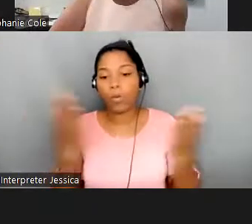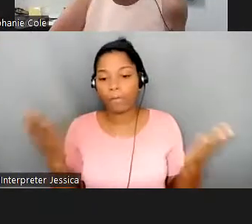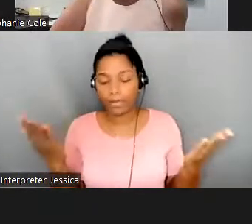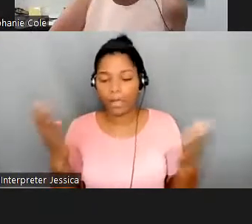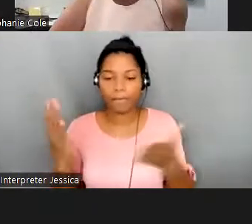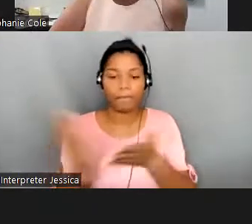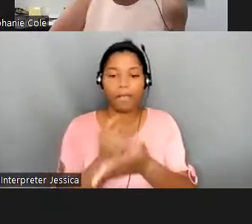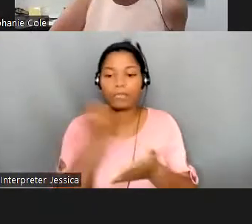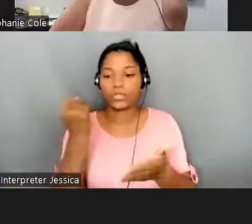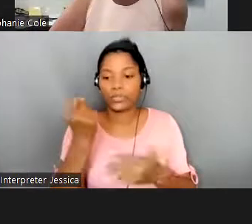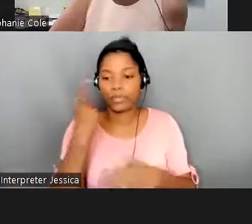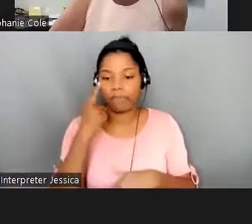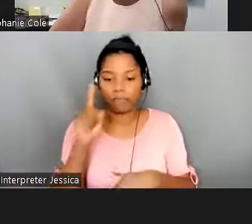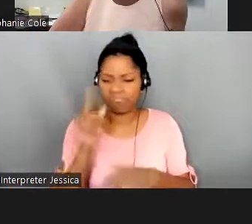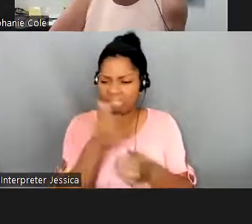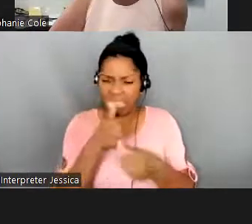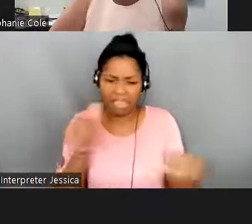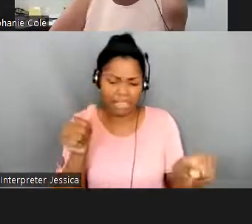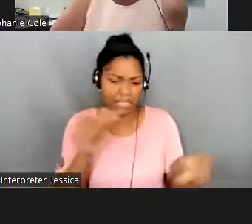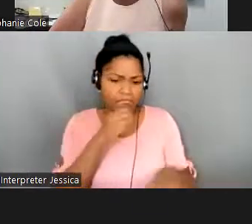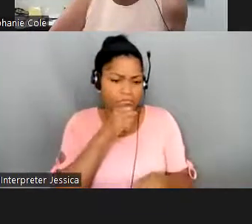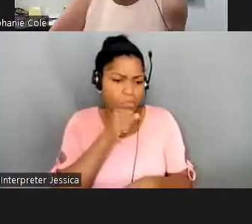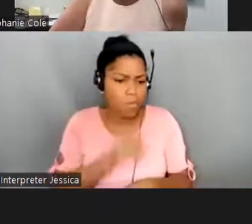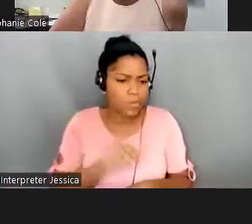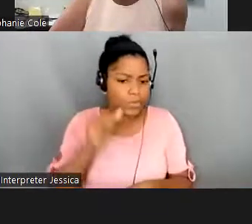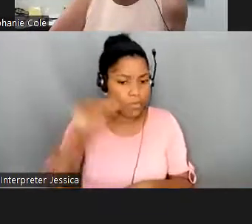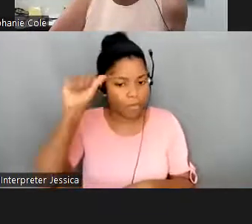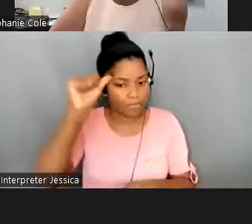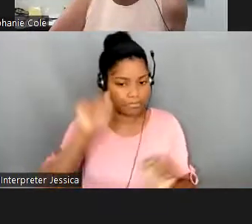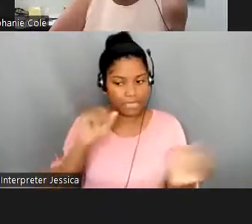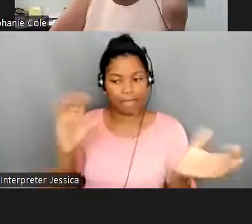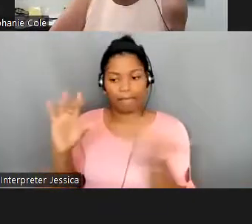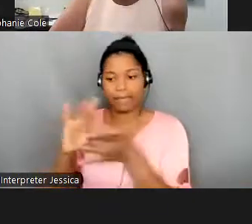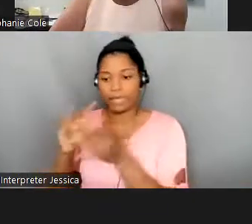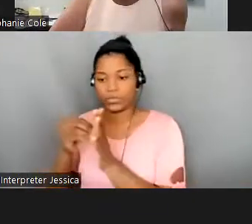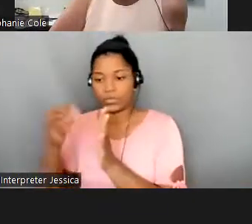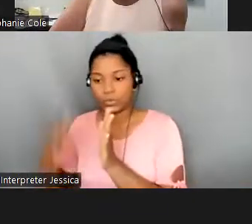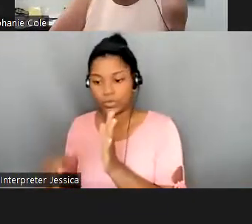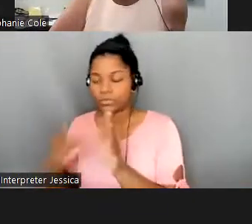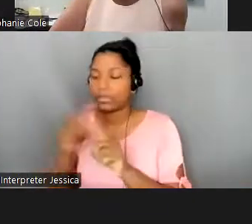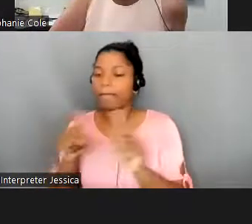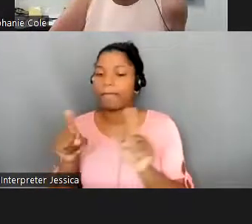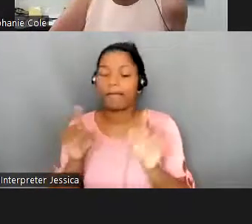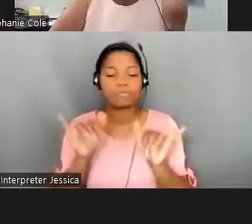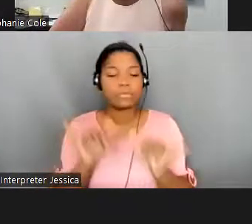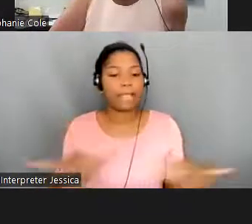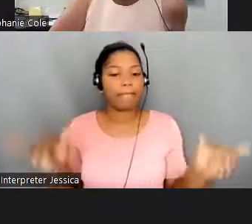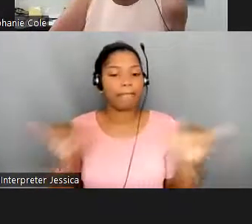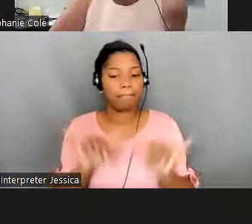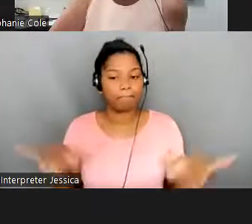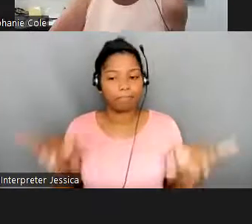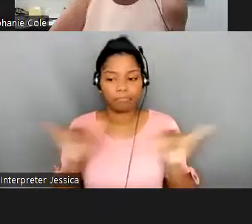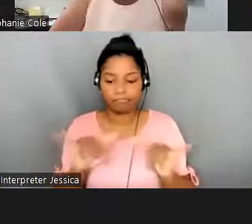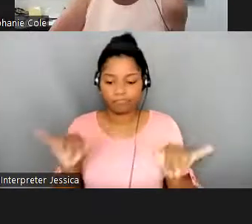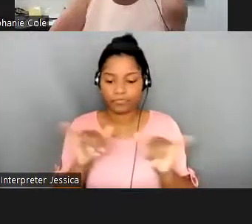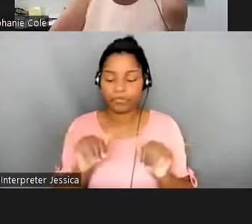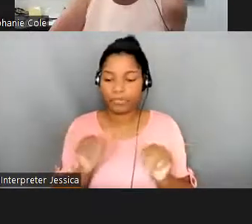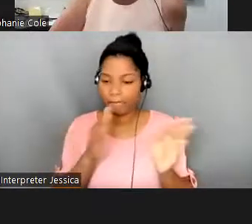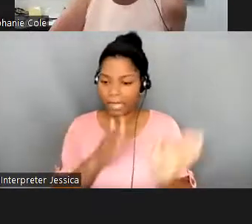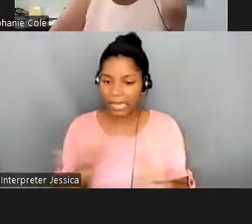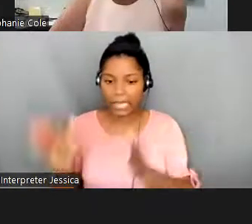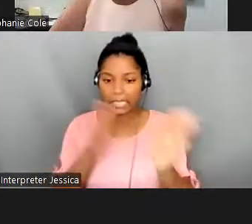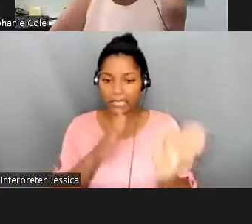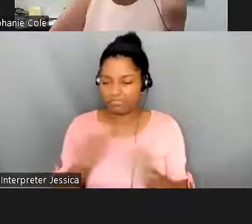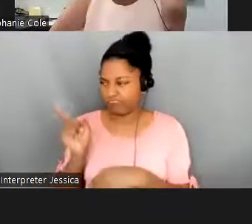for any older adult to connect with students. But the pattern is the same as what Stephanie and others have